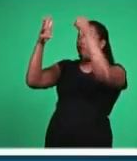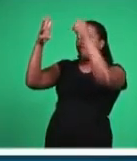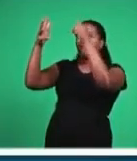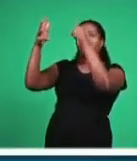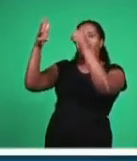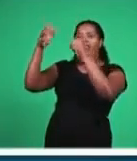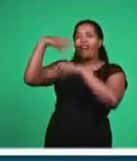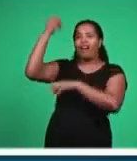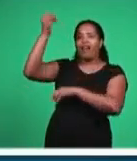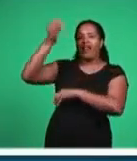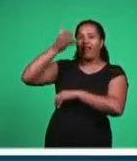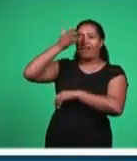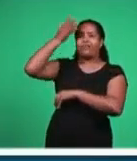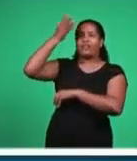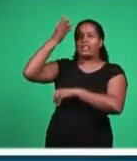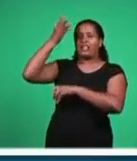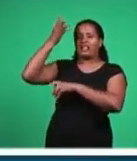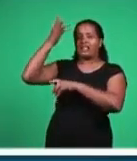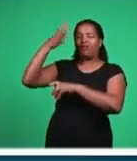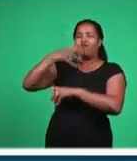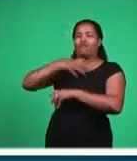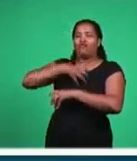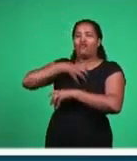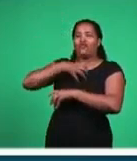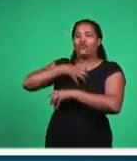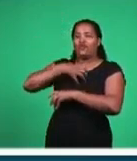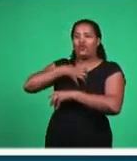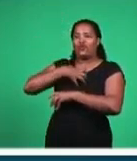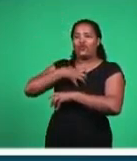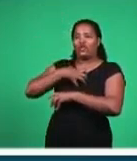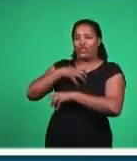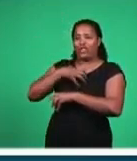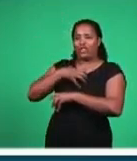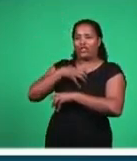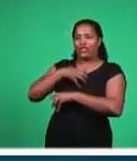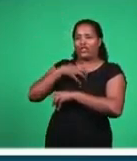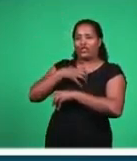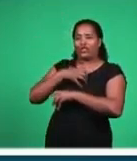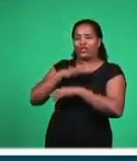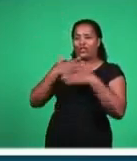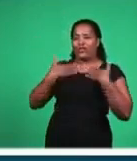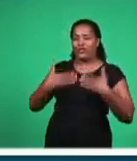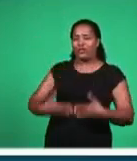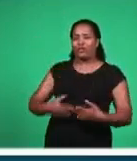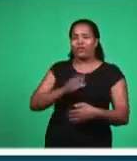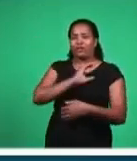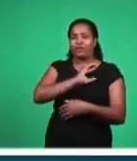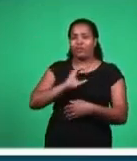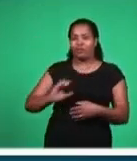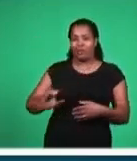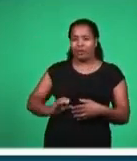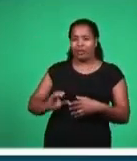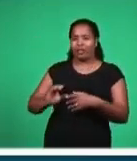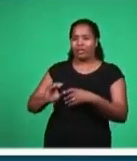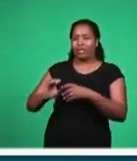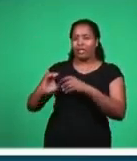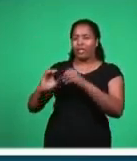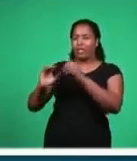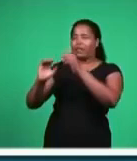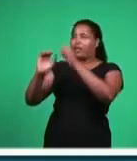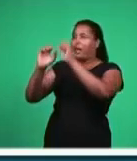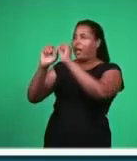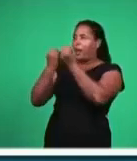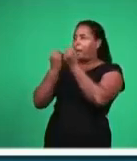the sun, that reflects the revelation of Jesus as the form of this? The form of this is the like the body of